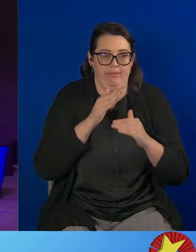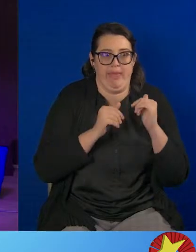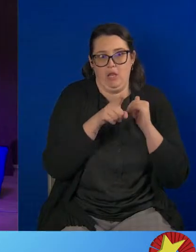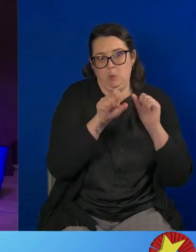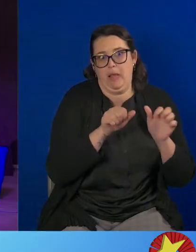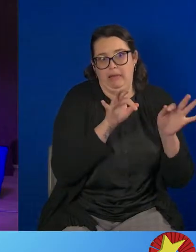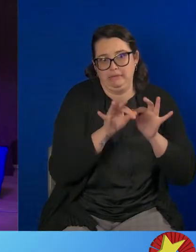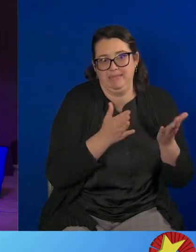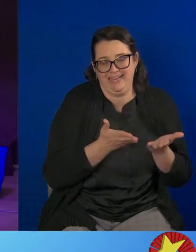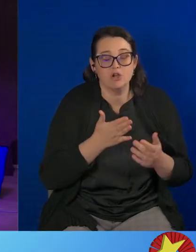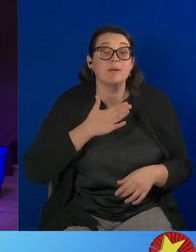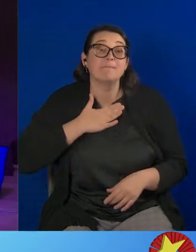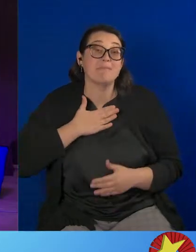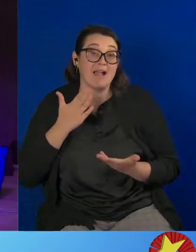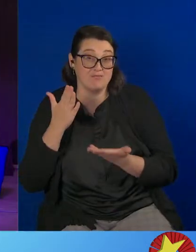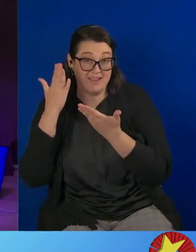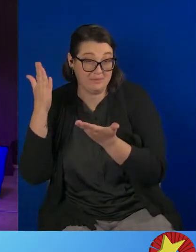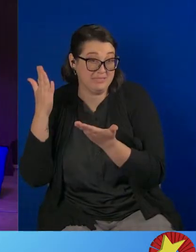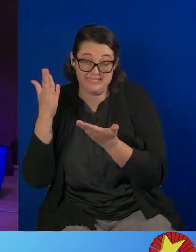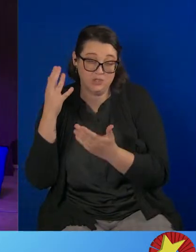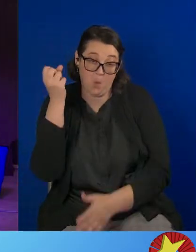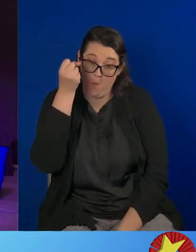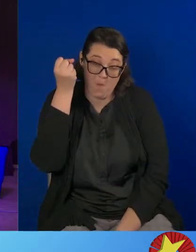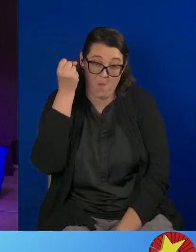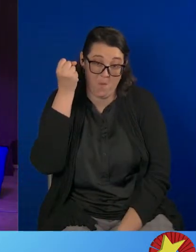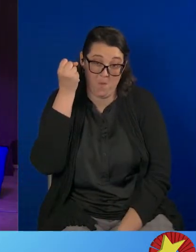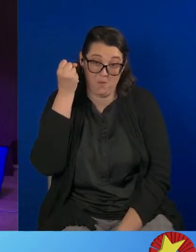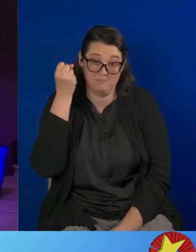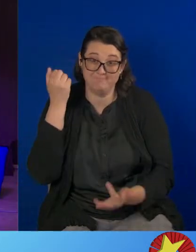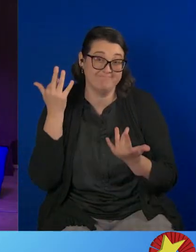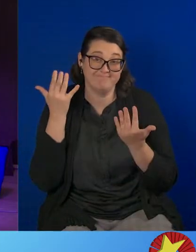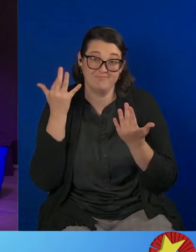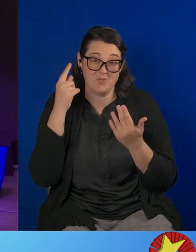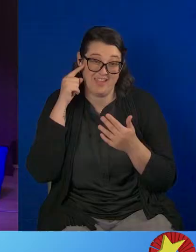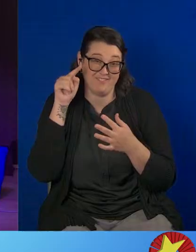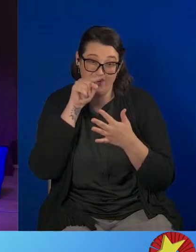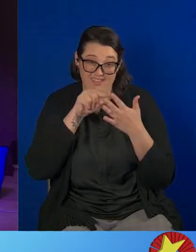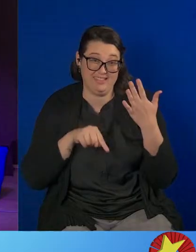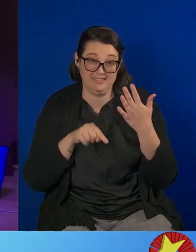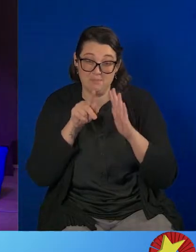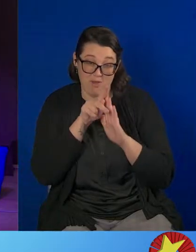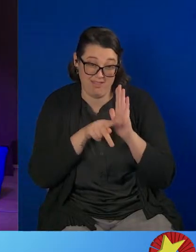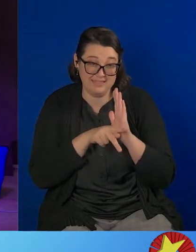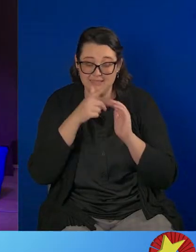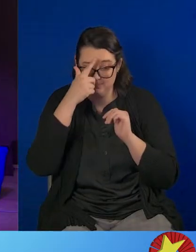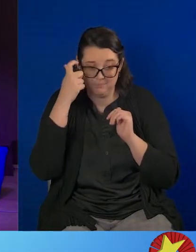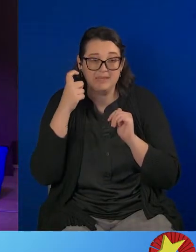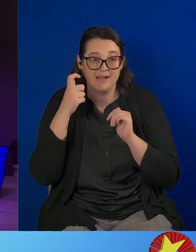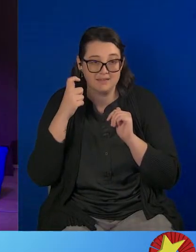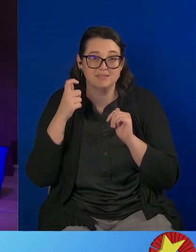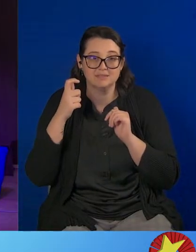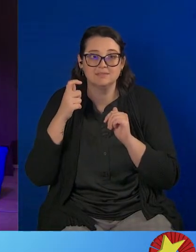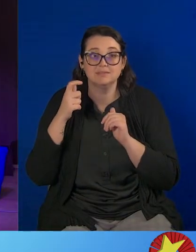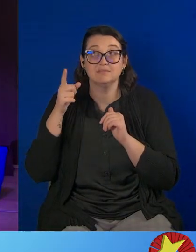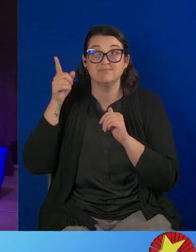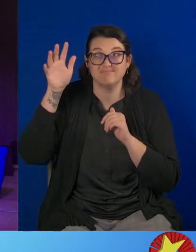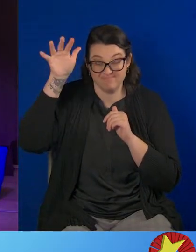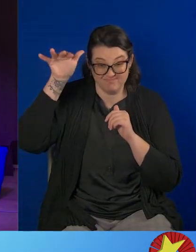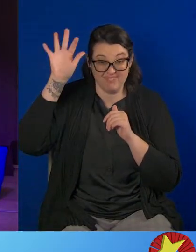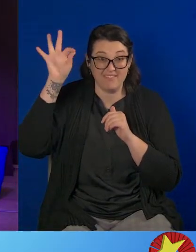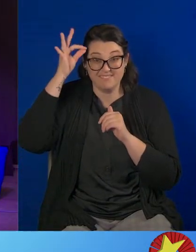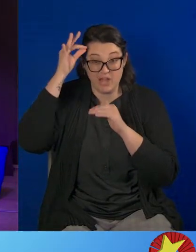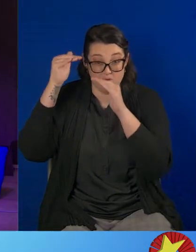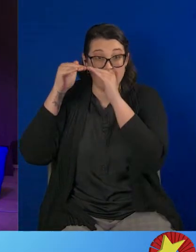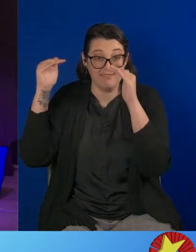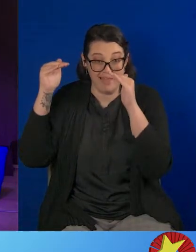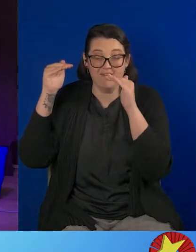My recommendation is that we sit tight on these particular policies, given that there's some work going on at the federal level with other